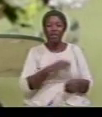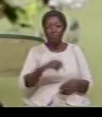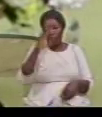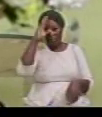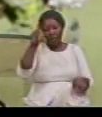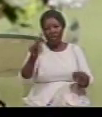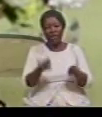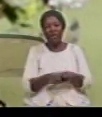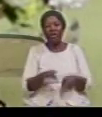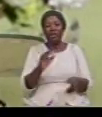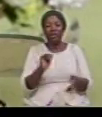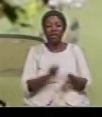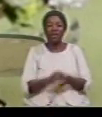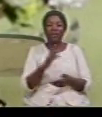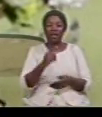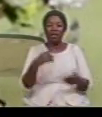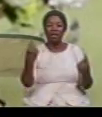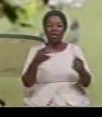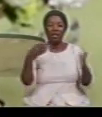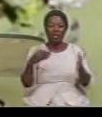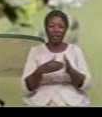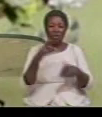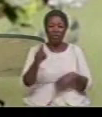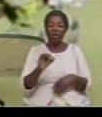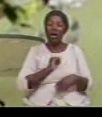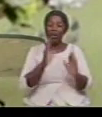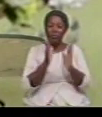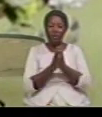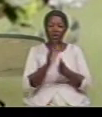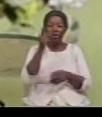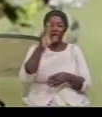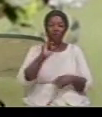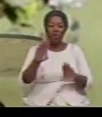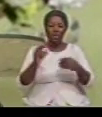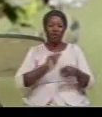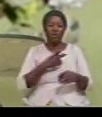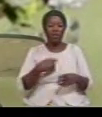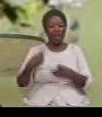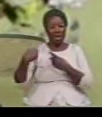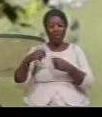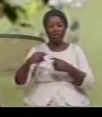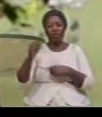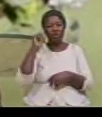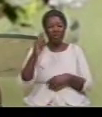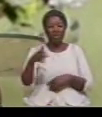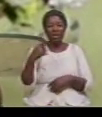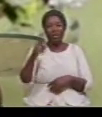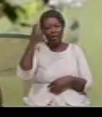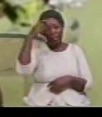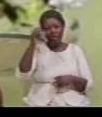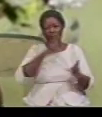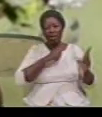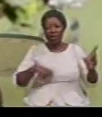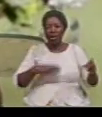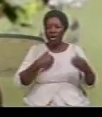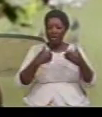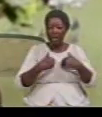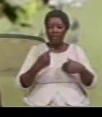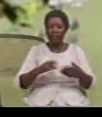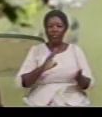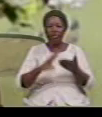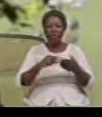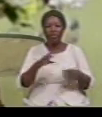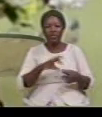their trespasses." I pray God will give us the heart to understand the mind of the Lord and have a forgiving spirit